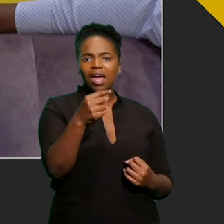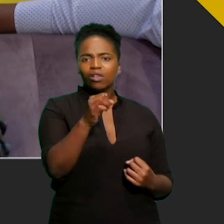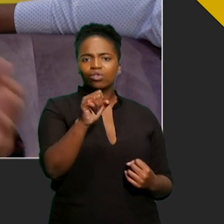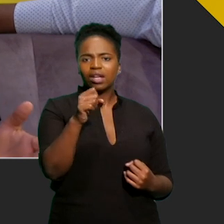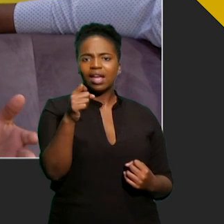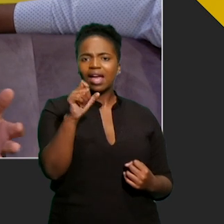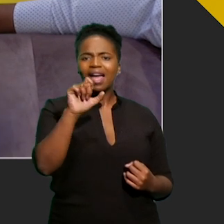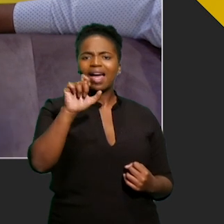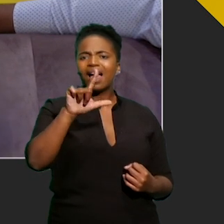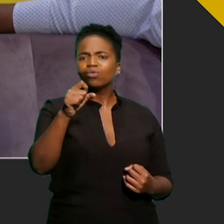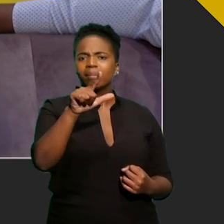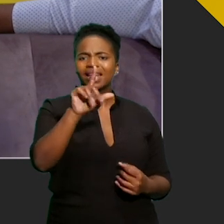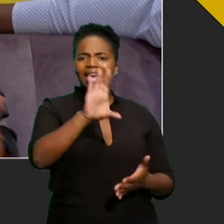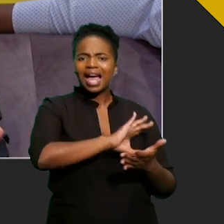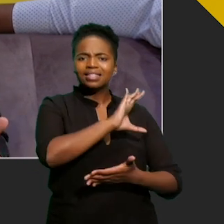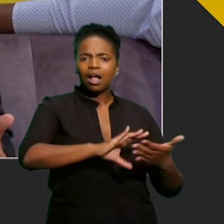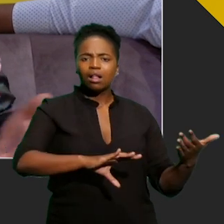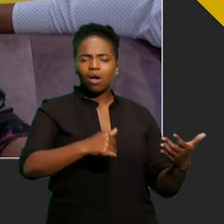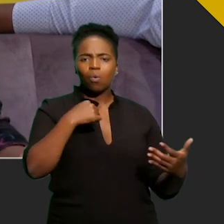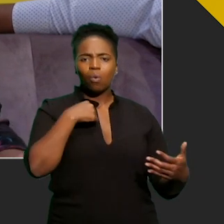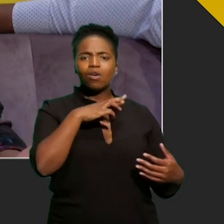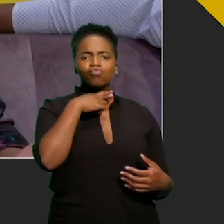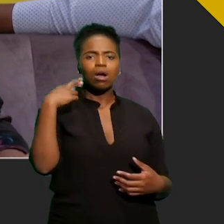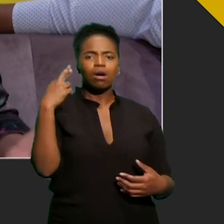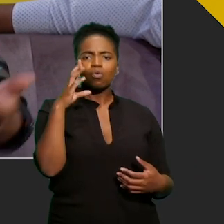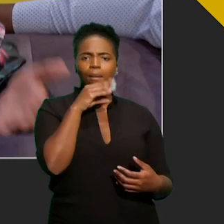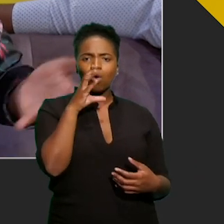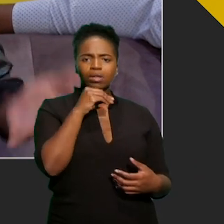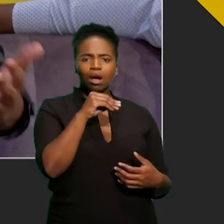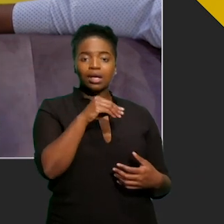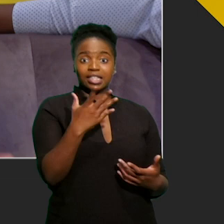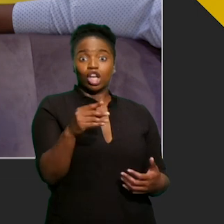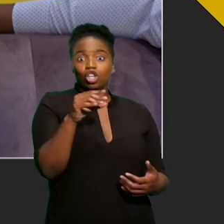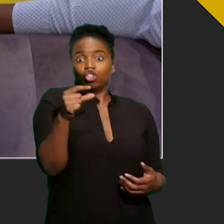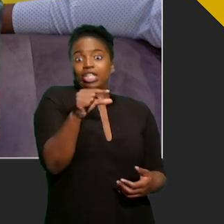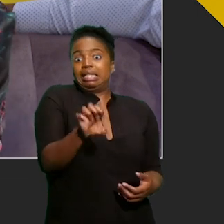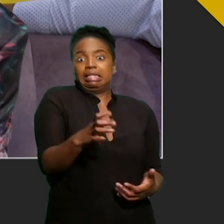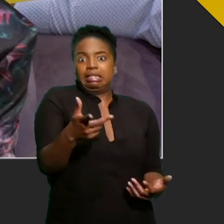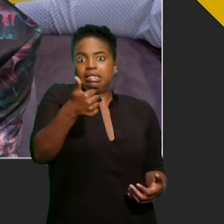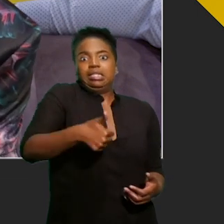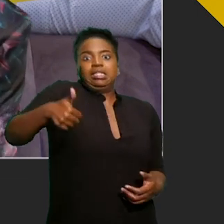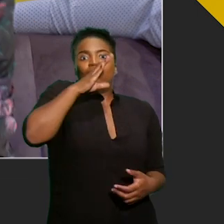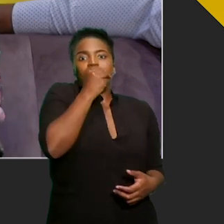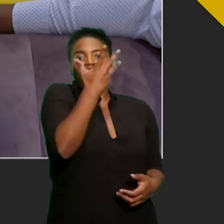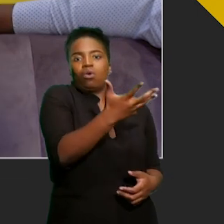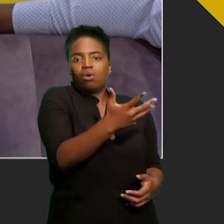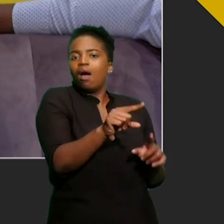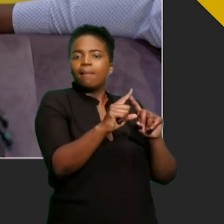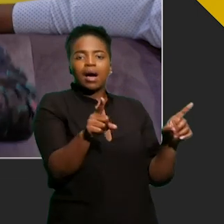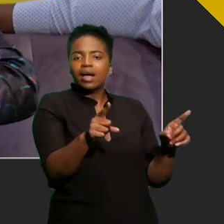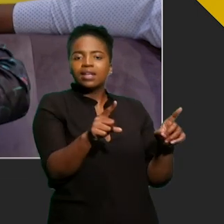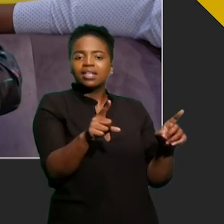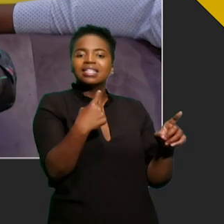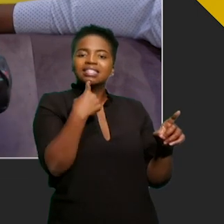The reason why I tweeted that is because I had spoken to the GE of SABC. Mm. I mean, she's the GE. There's nobody higher than that, you understand? And instead of